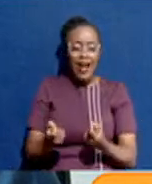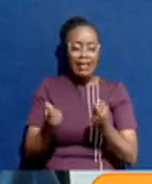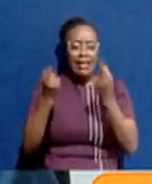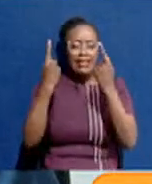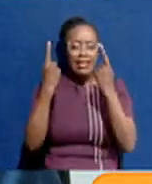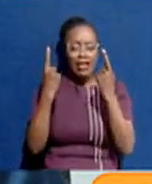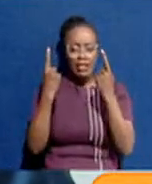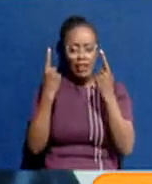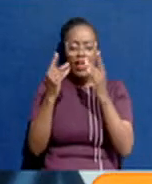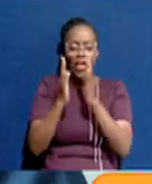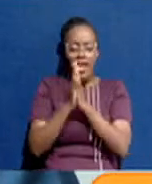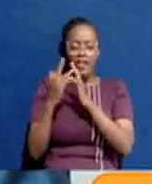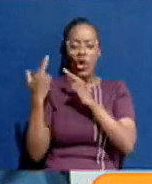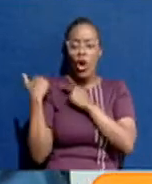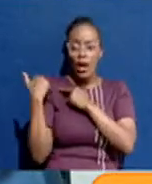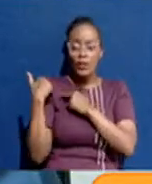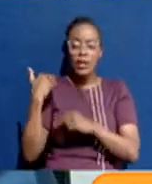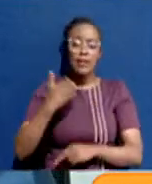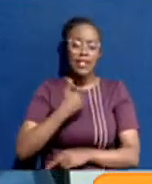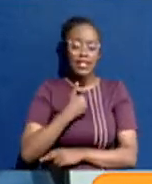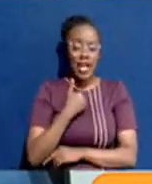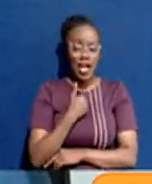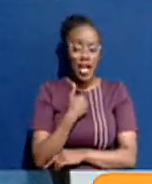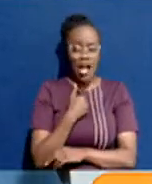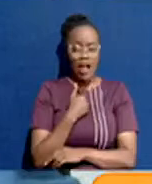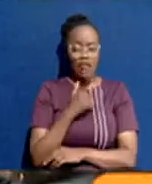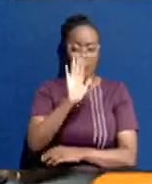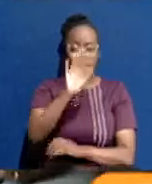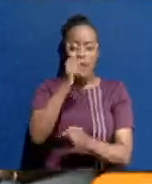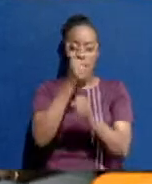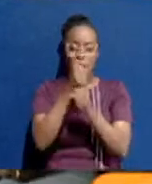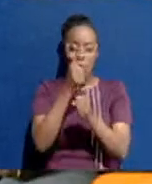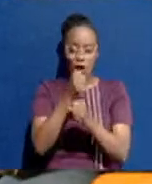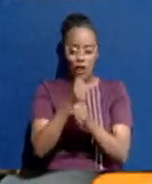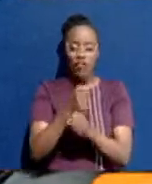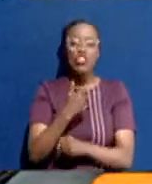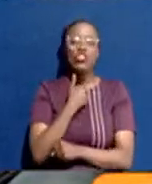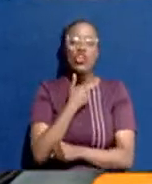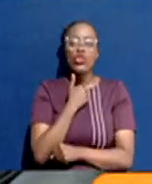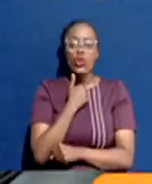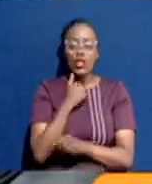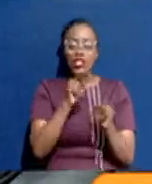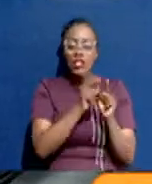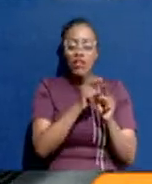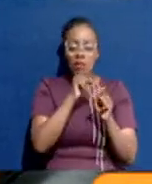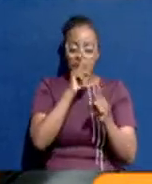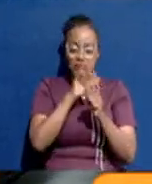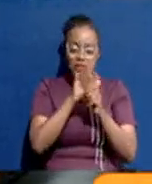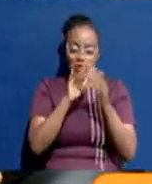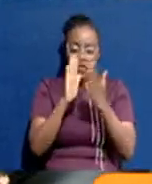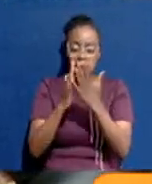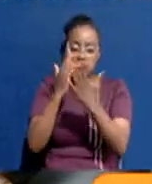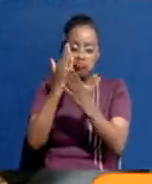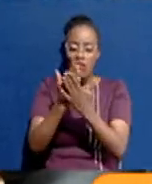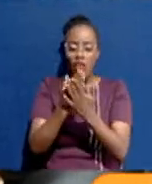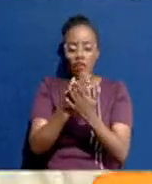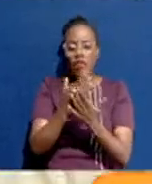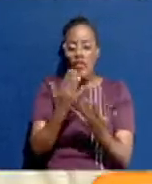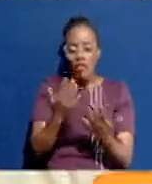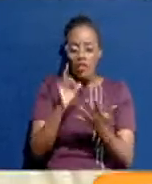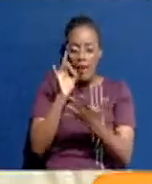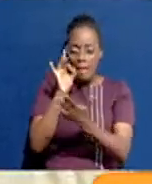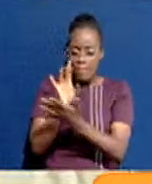and are accountable for their work. The union is vowing to file a lawsuit over the forceful removal